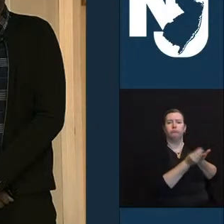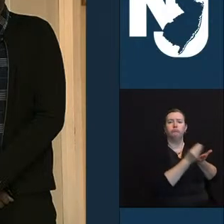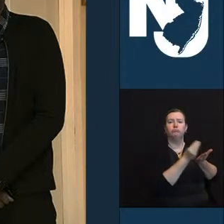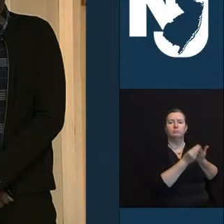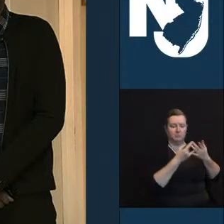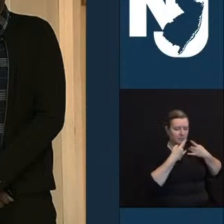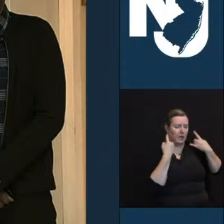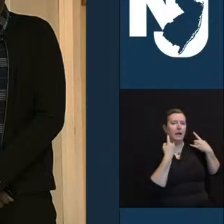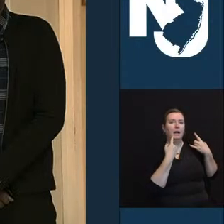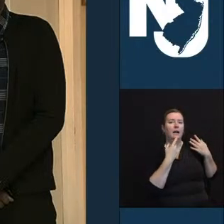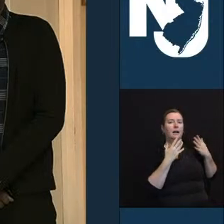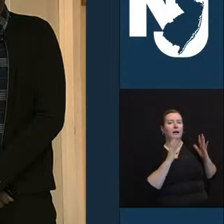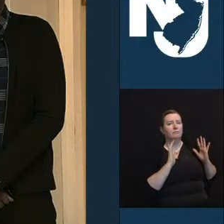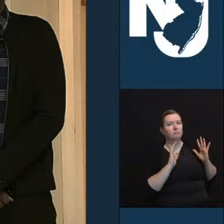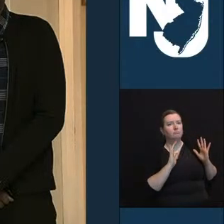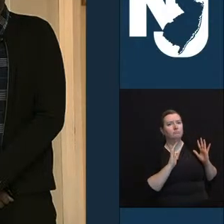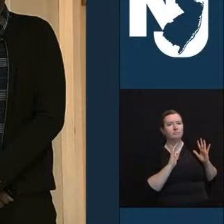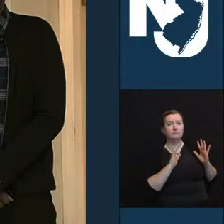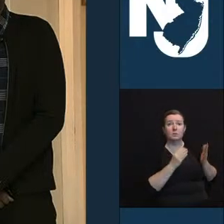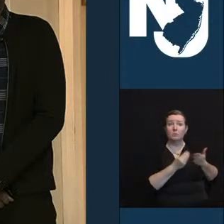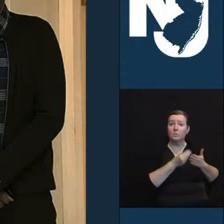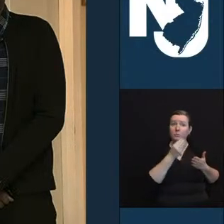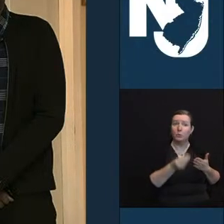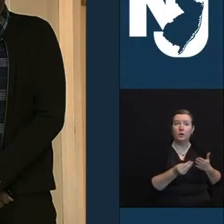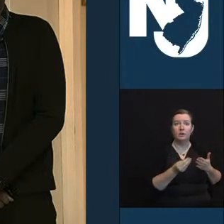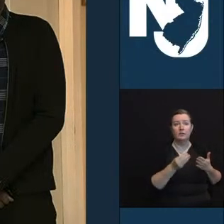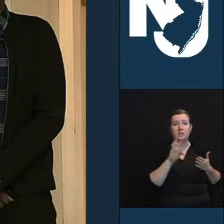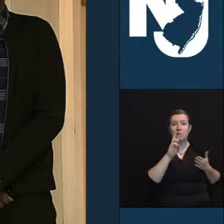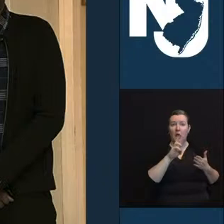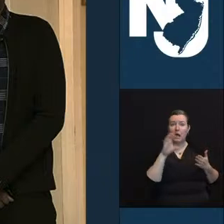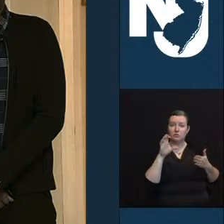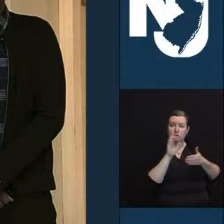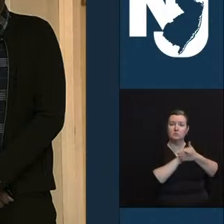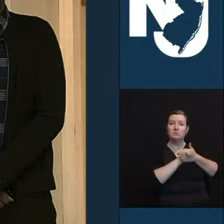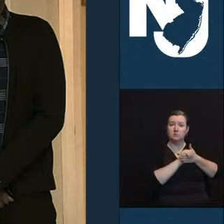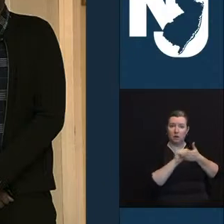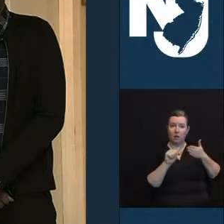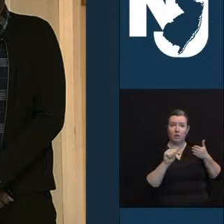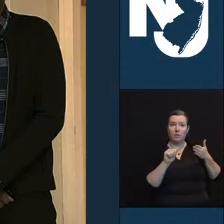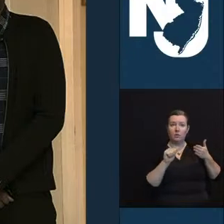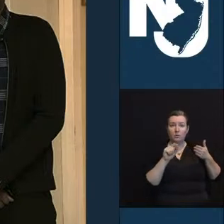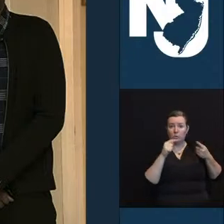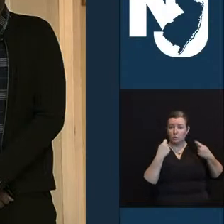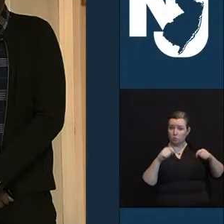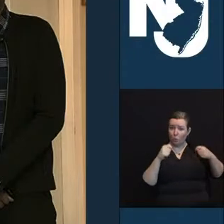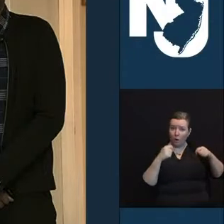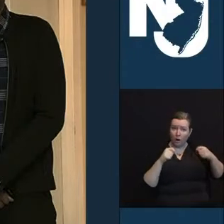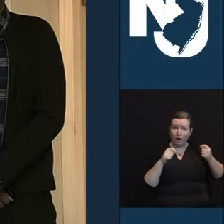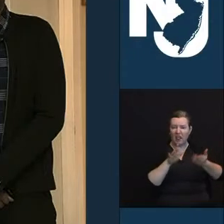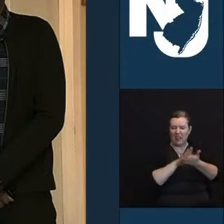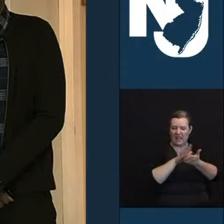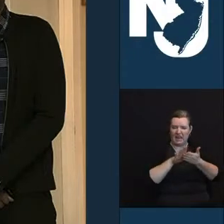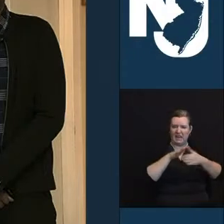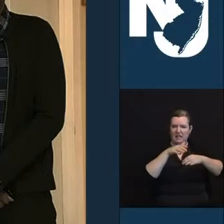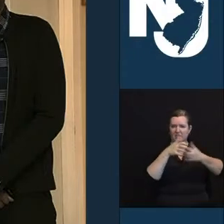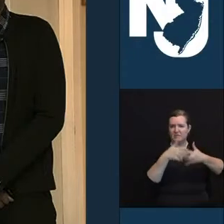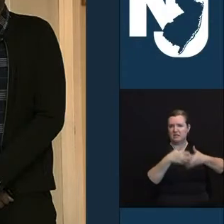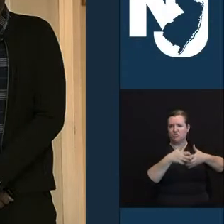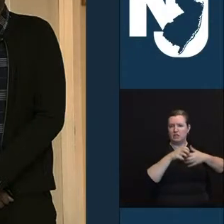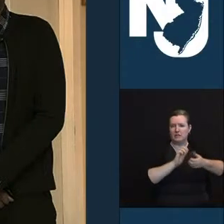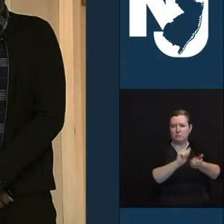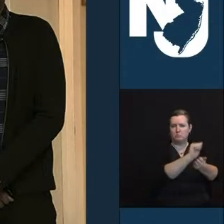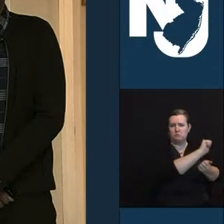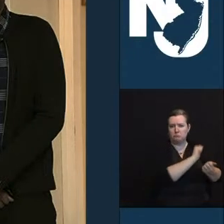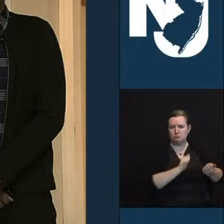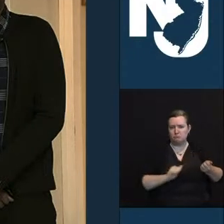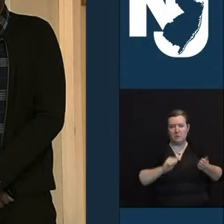including a $600 toy sanitizing machine that ended up costing only about $100 after